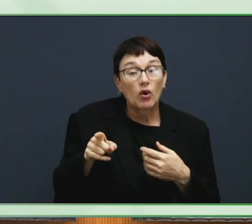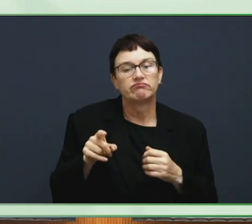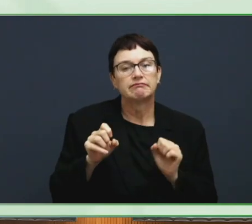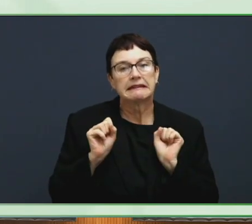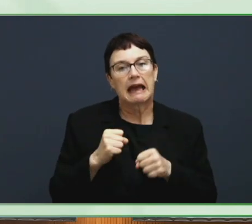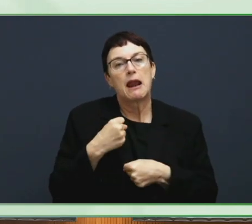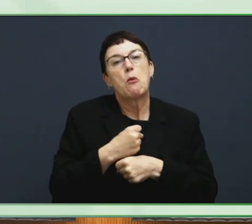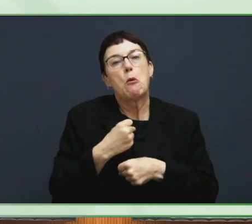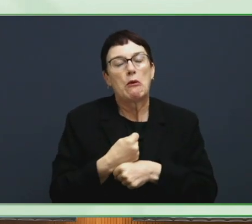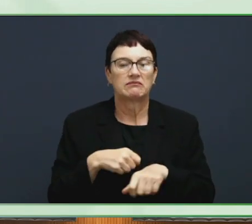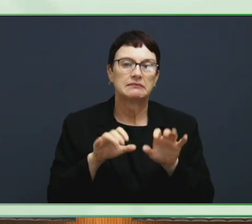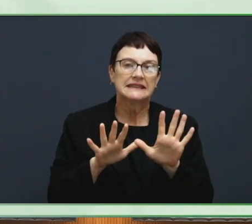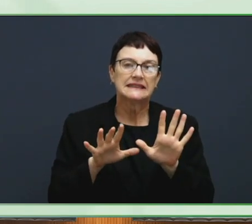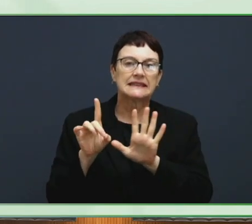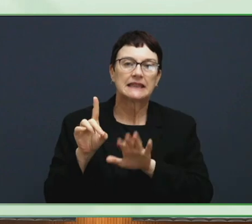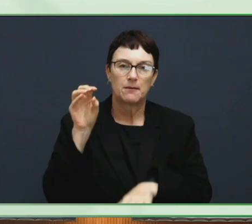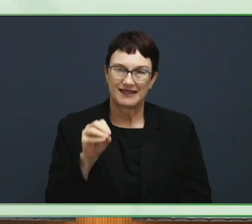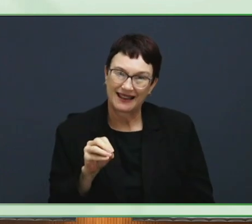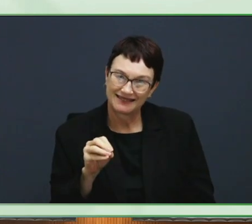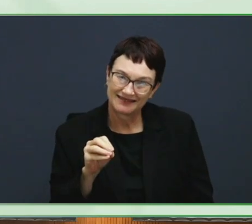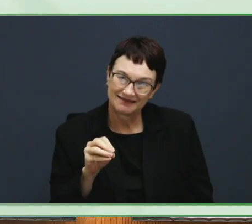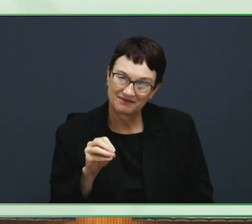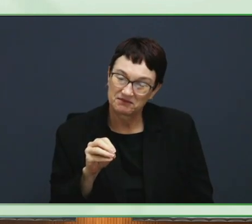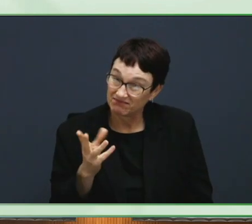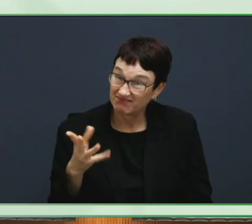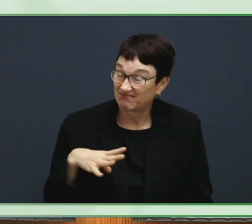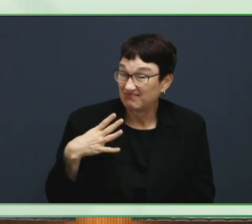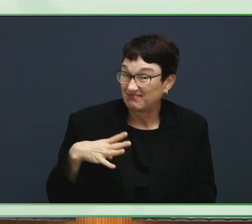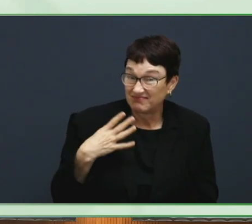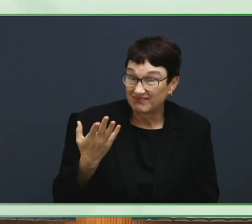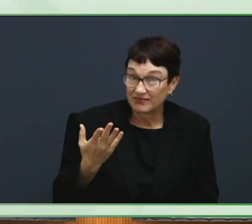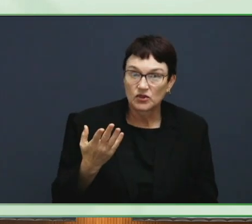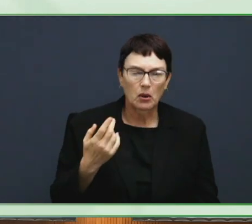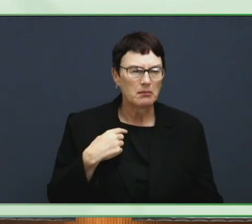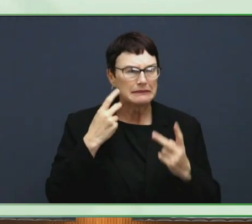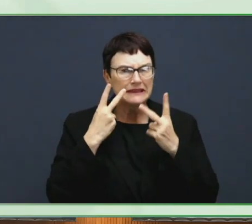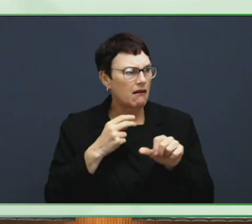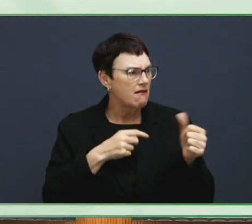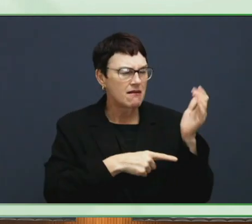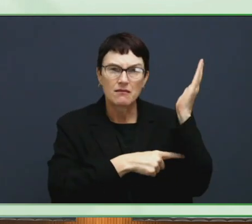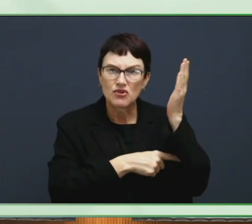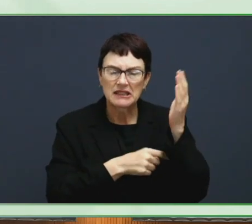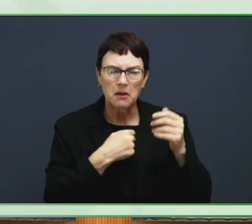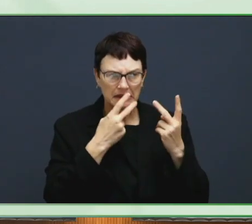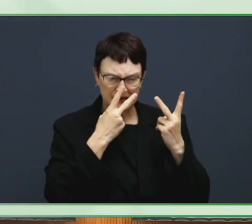a similar percentage statistics in your presentation. I don't know how come that we